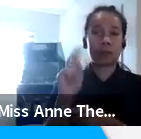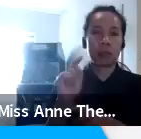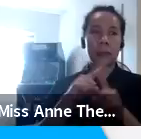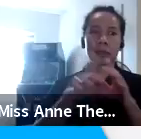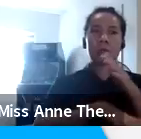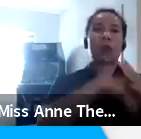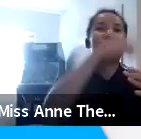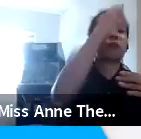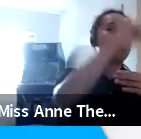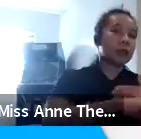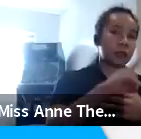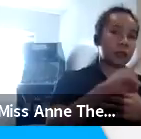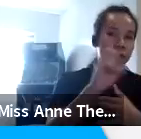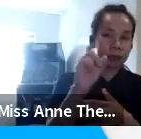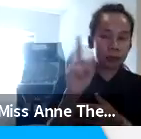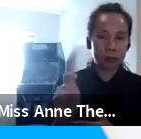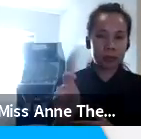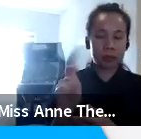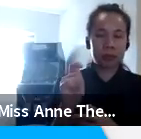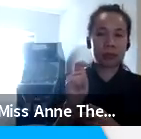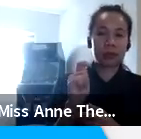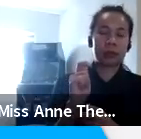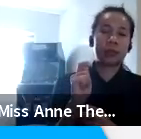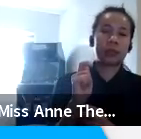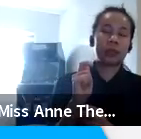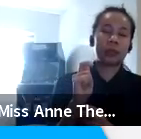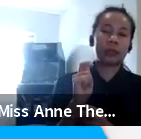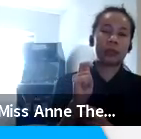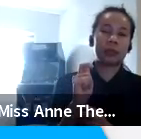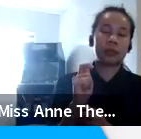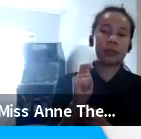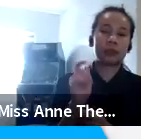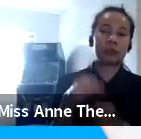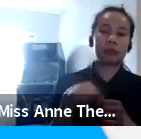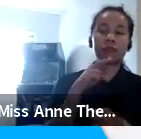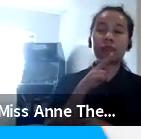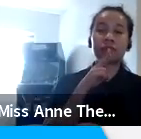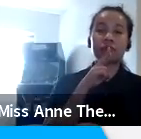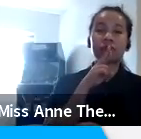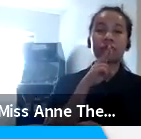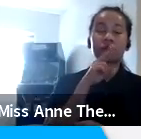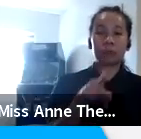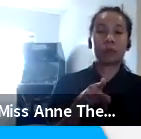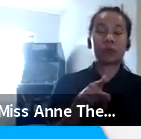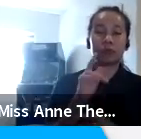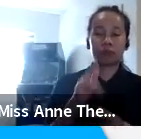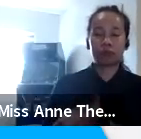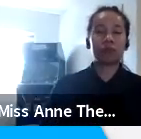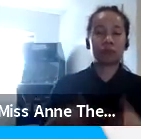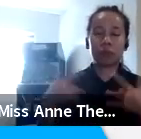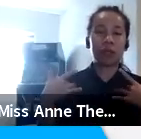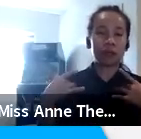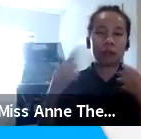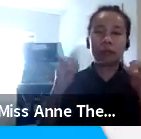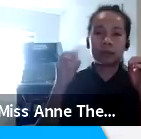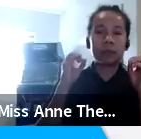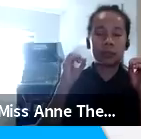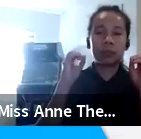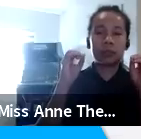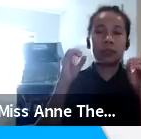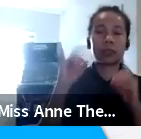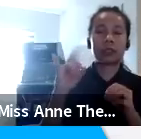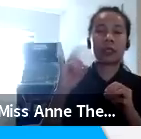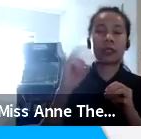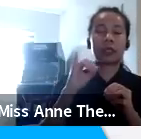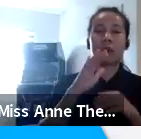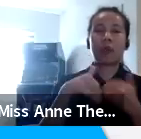the university. So it's really life, no? Teaching is a whole